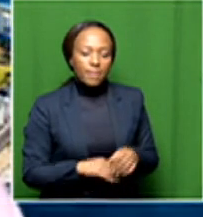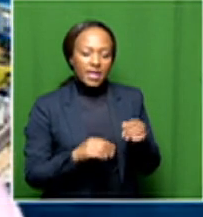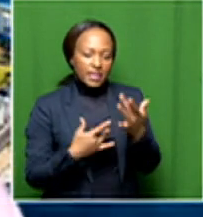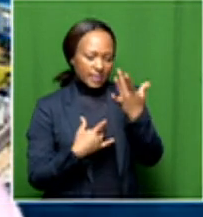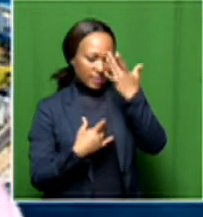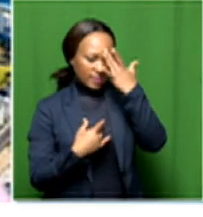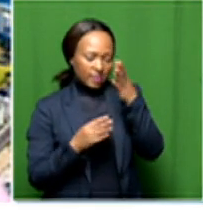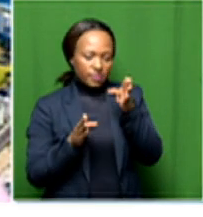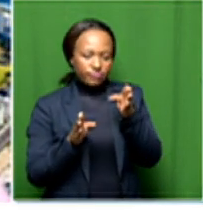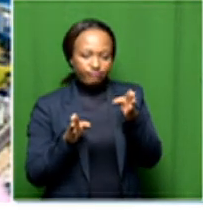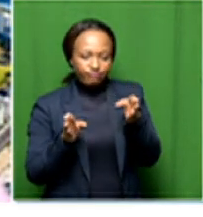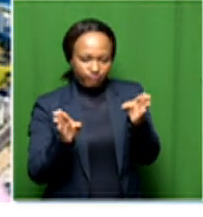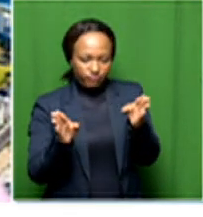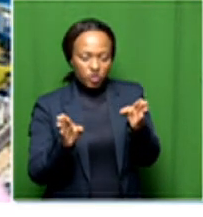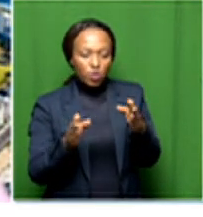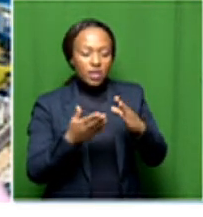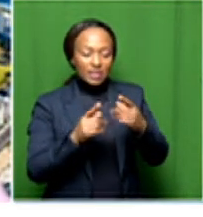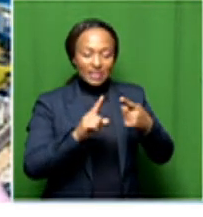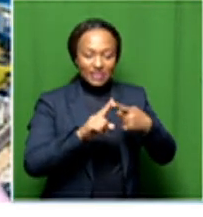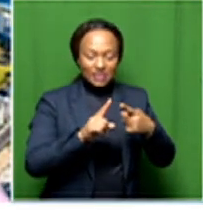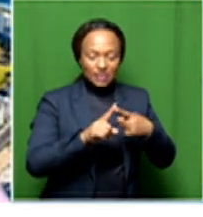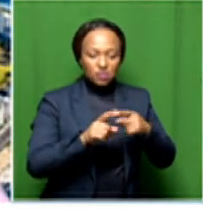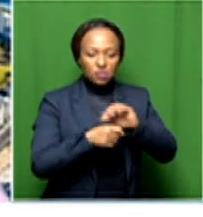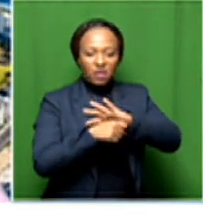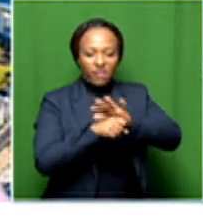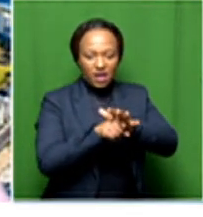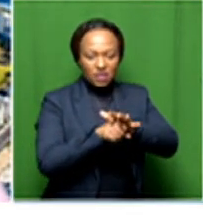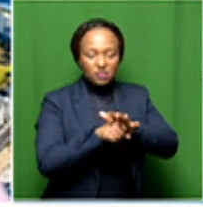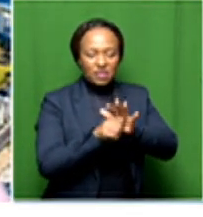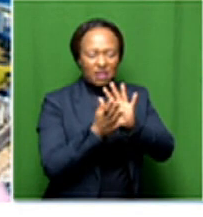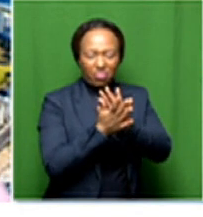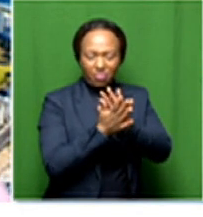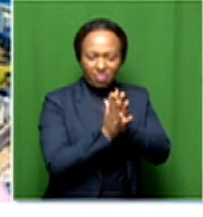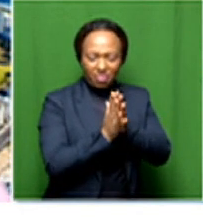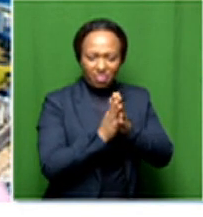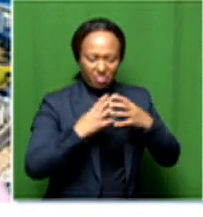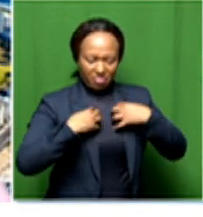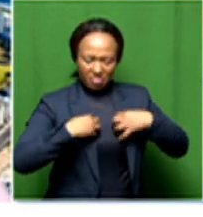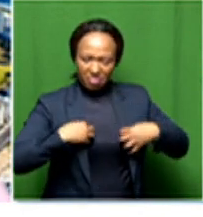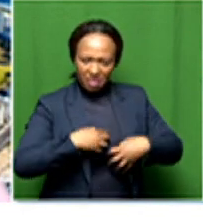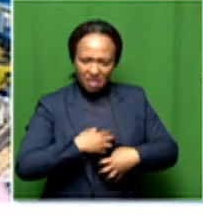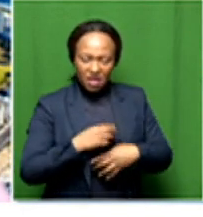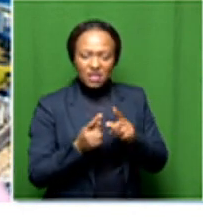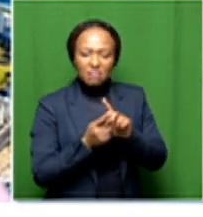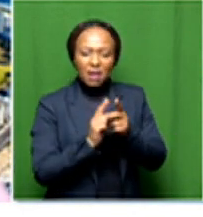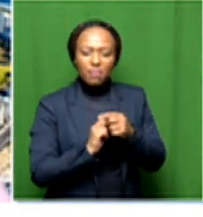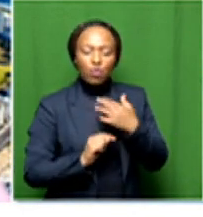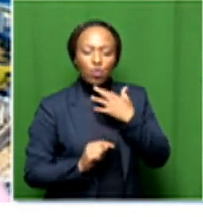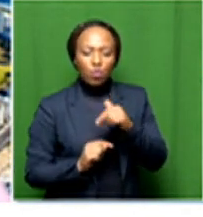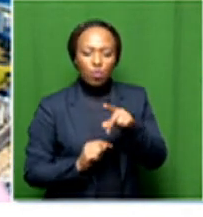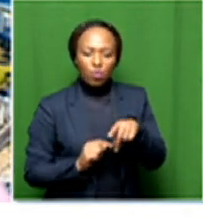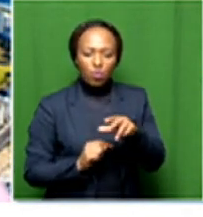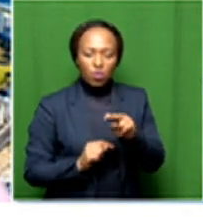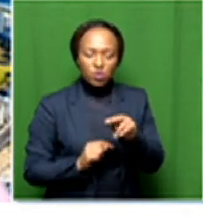is caused by the virus itself, which damages cells and results in a pneumonia. And